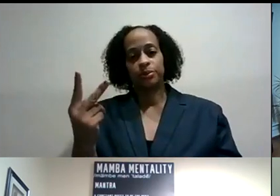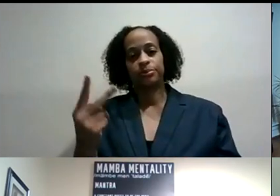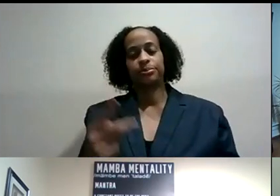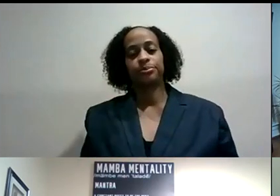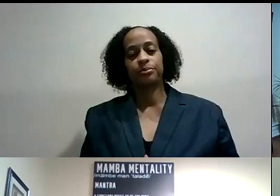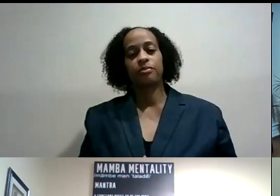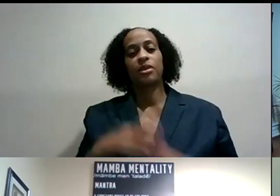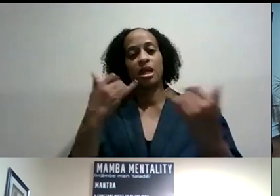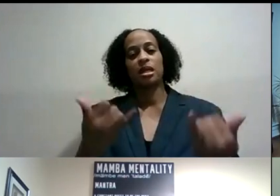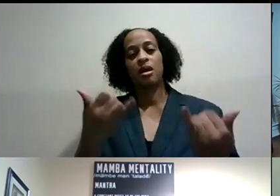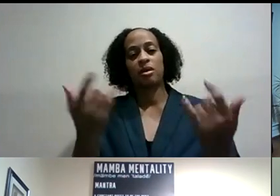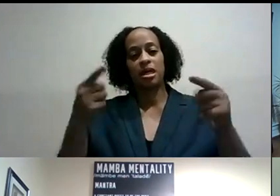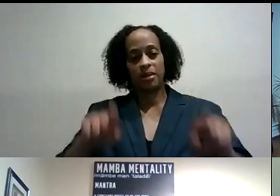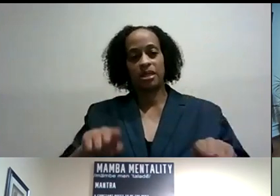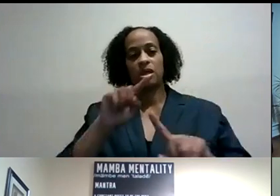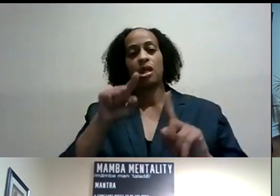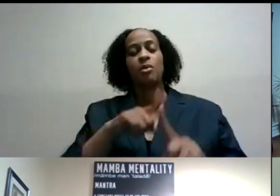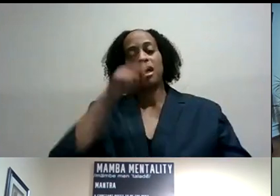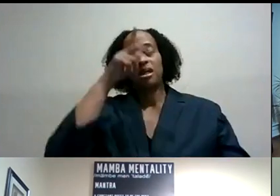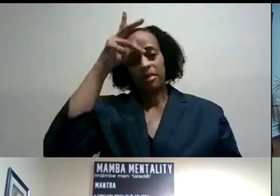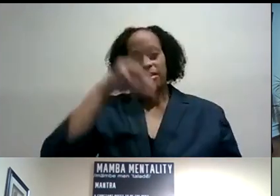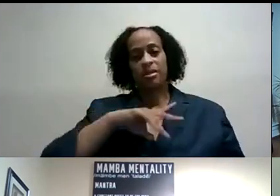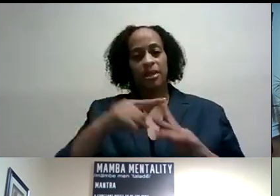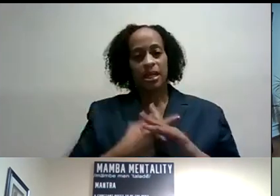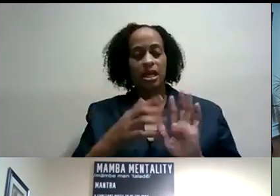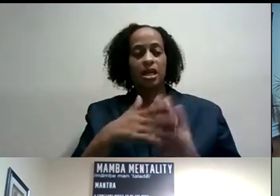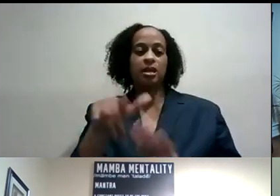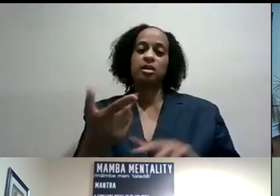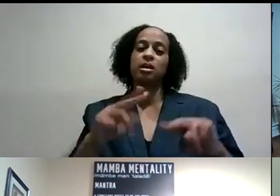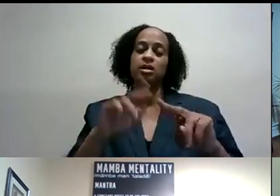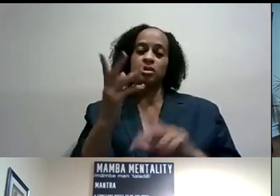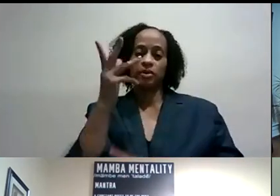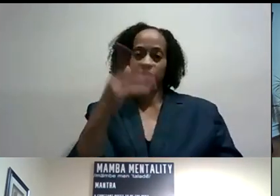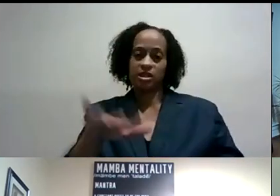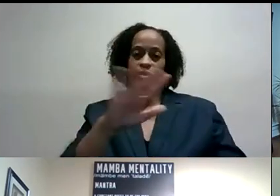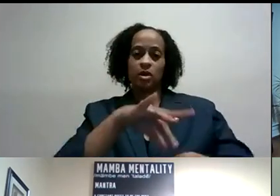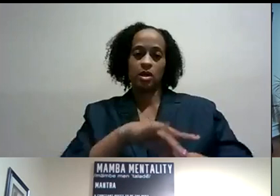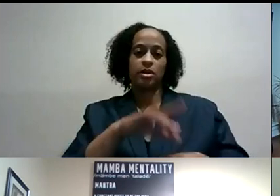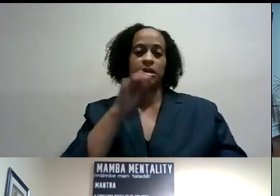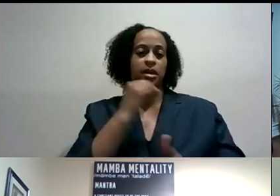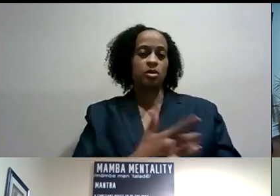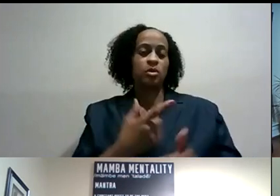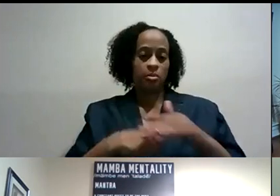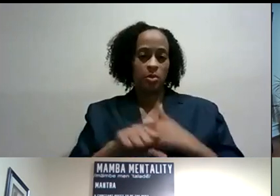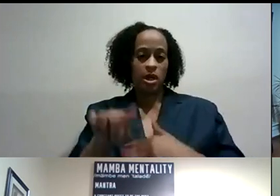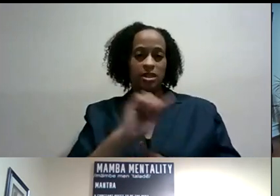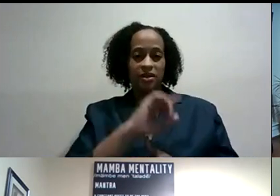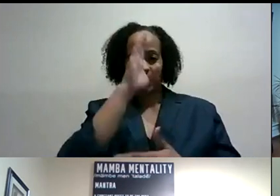came to pass when men began to multiply on the face of the earth and daughters were born to them, that the sons of